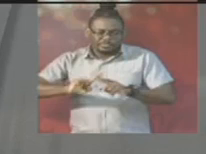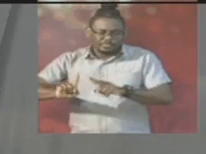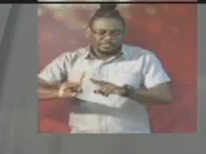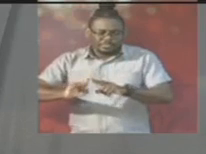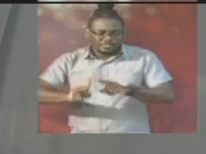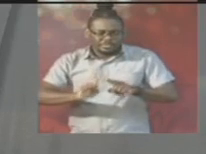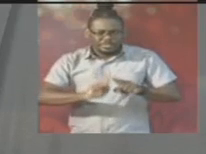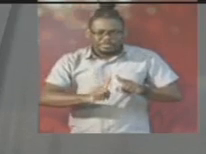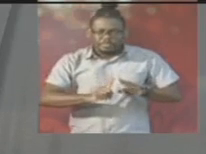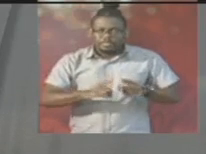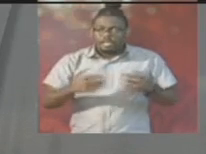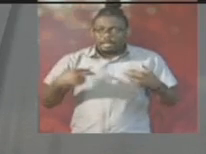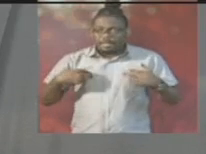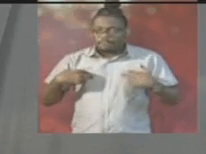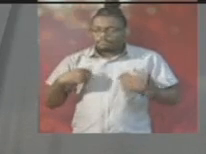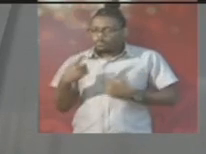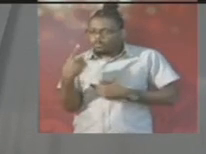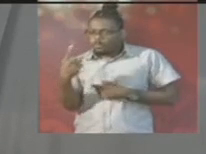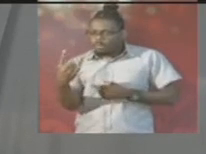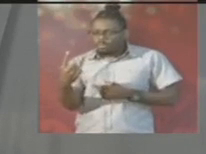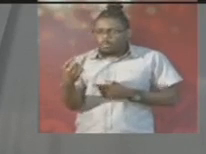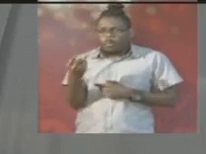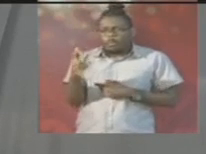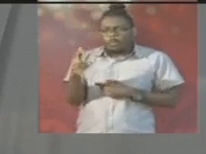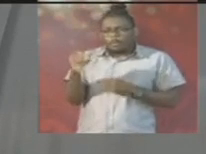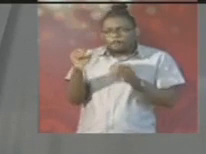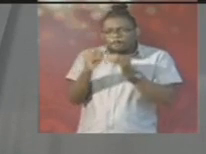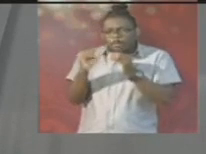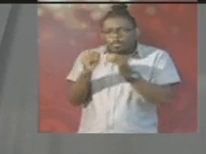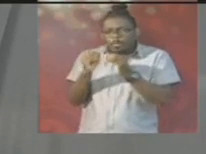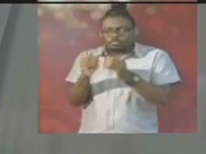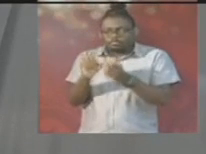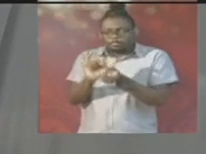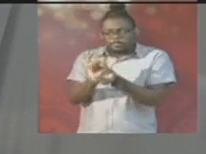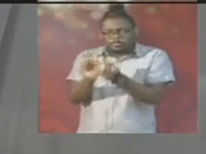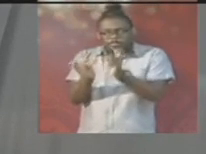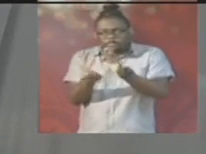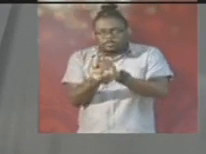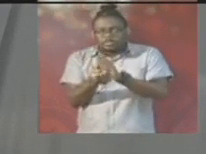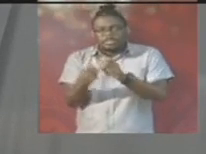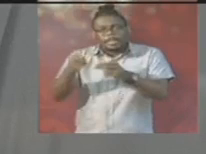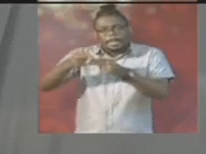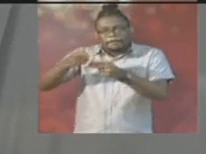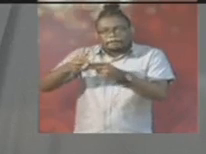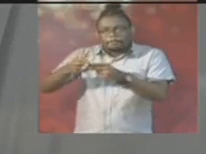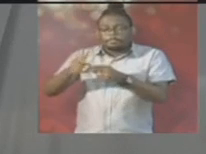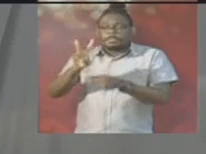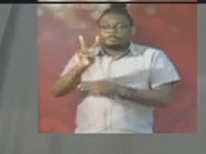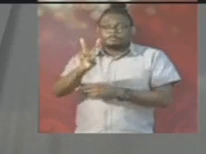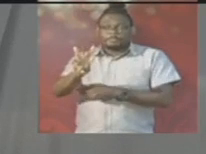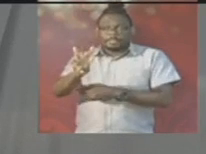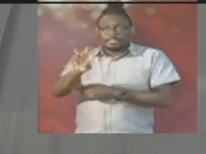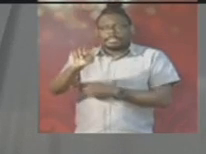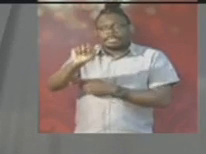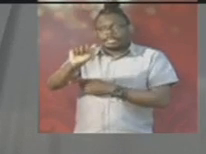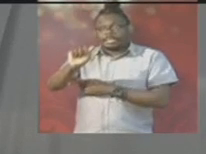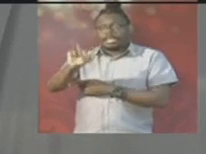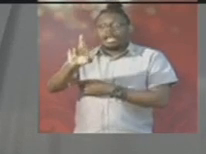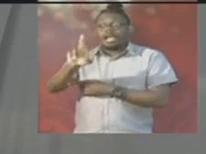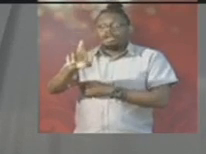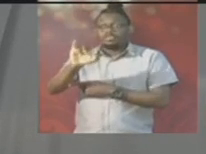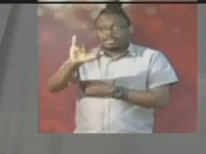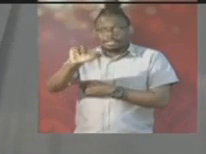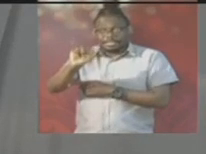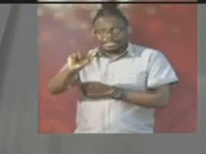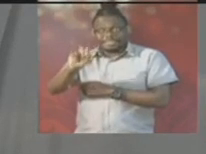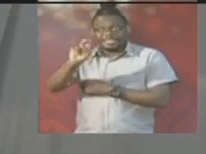or more new mutations is sometimes referred to as a variant of the original virus. Now, the vast majority of mutations have little